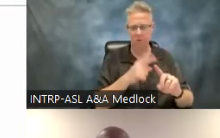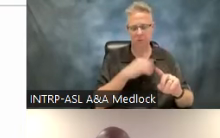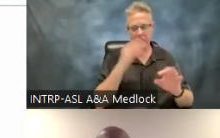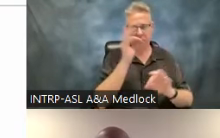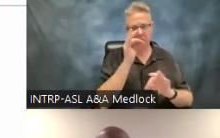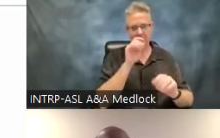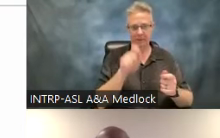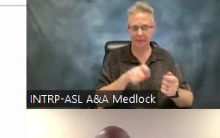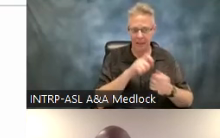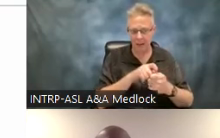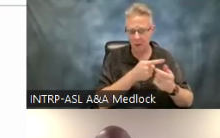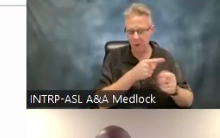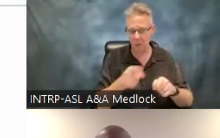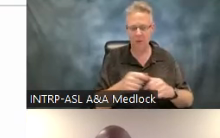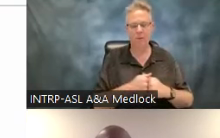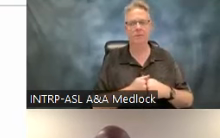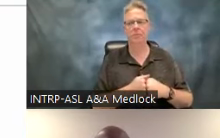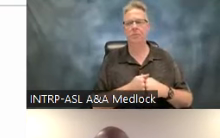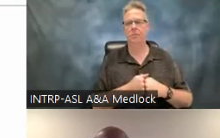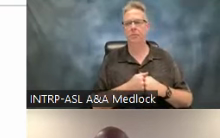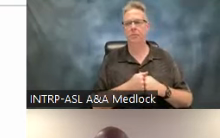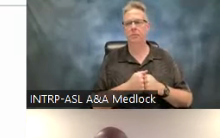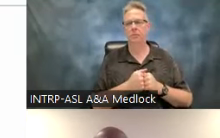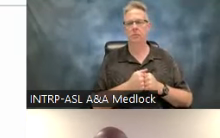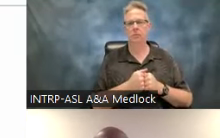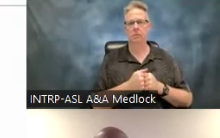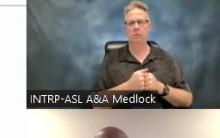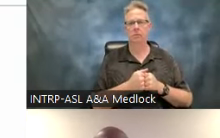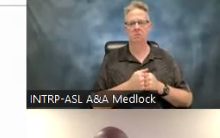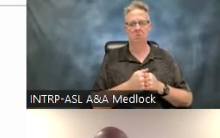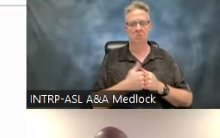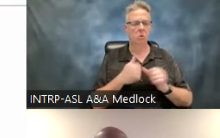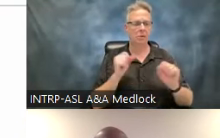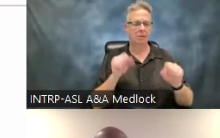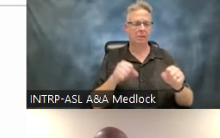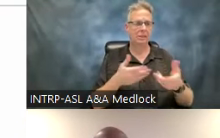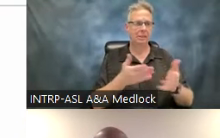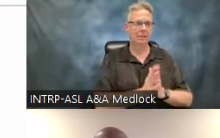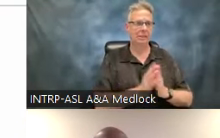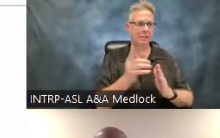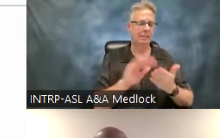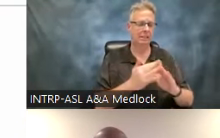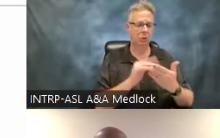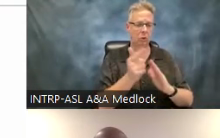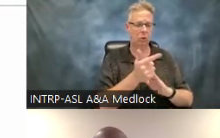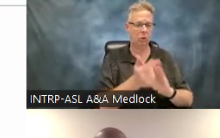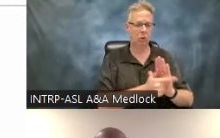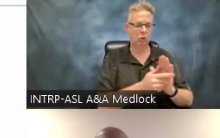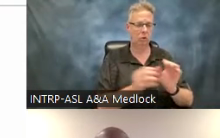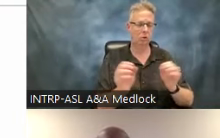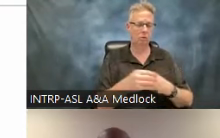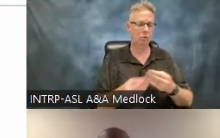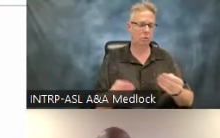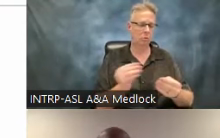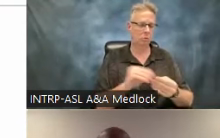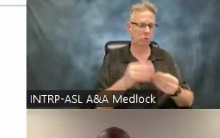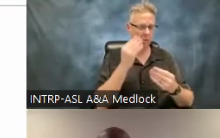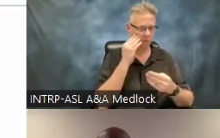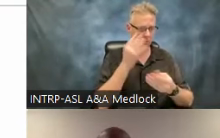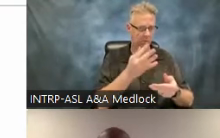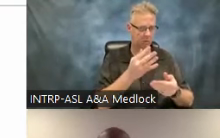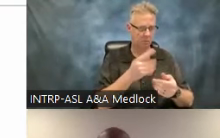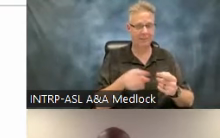it besides that it's happening. And we could ask city attorney's office for more information there. However, the fact that